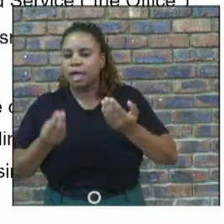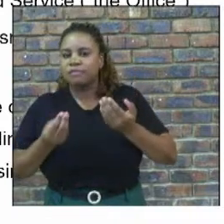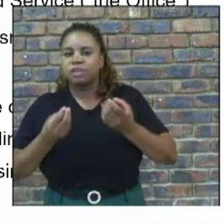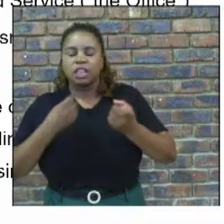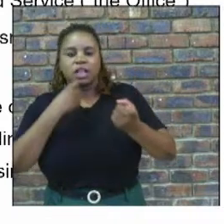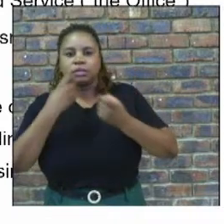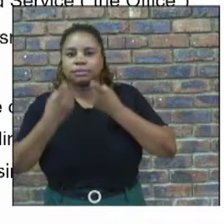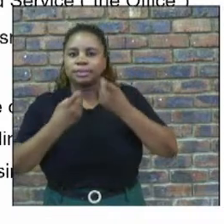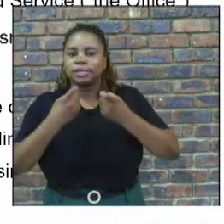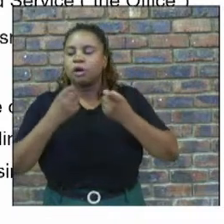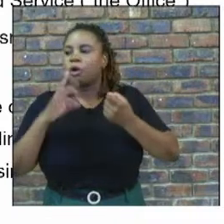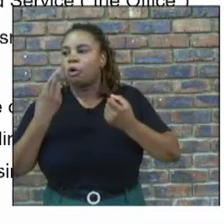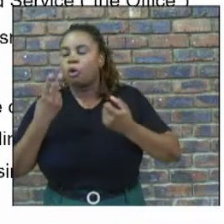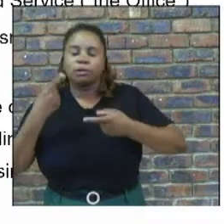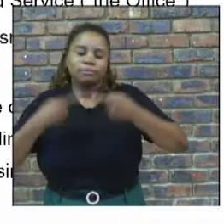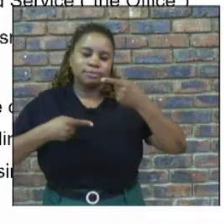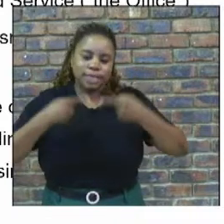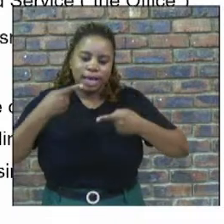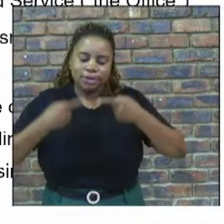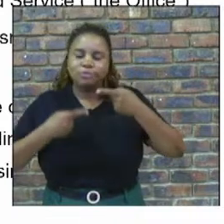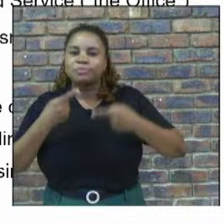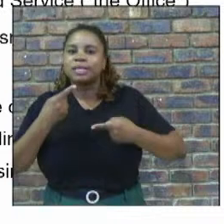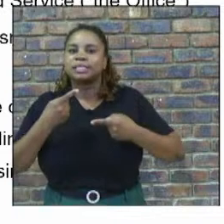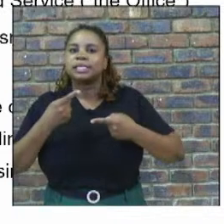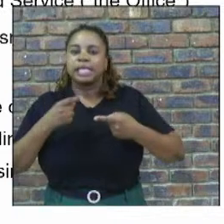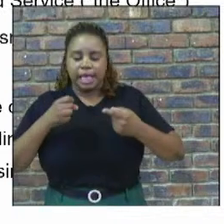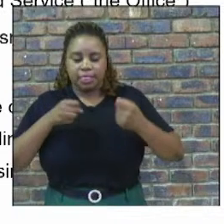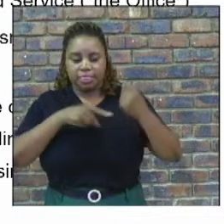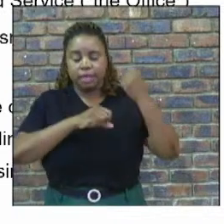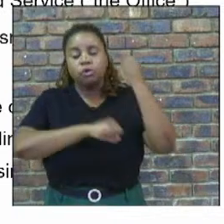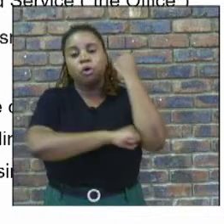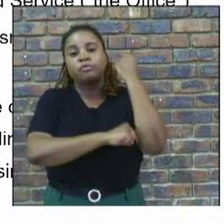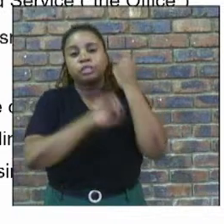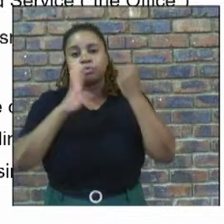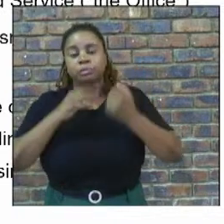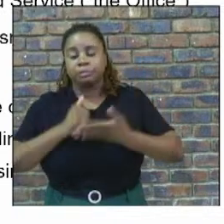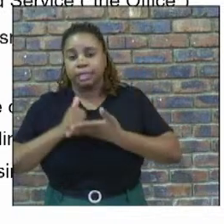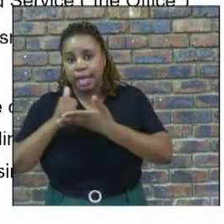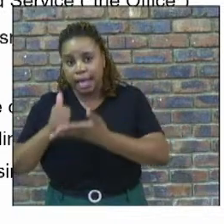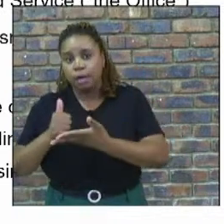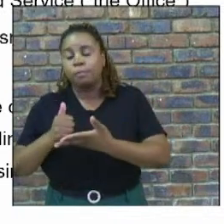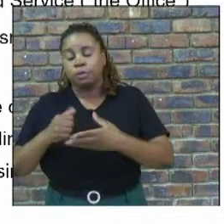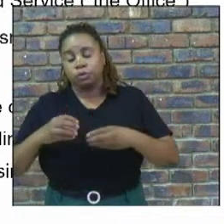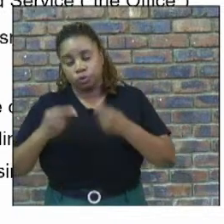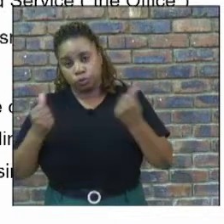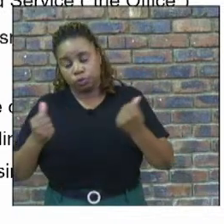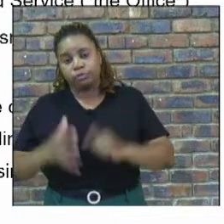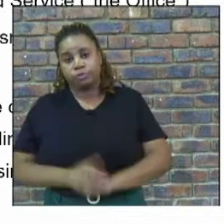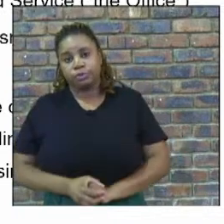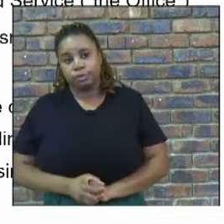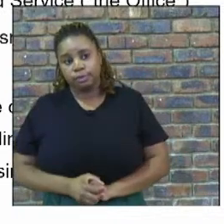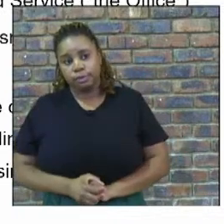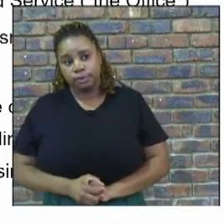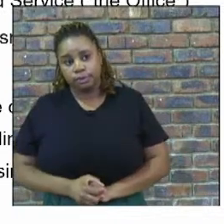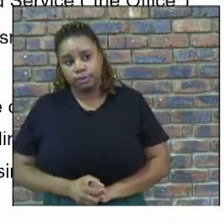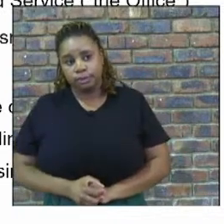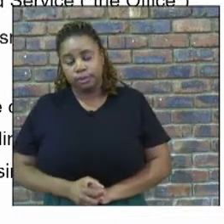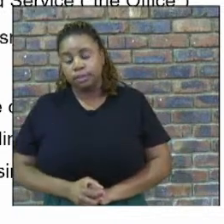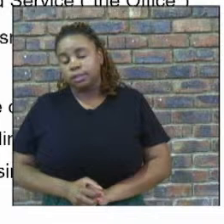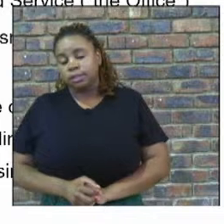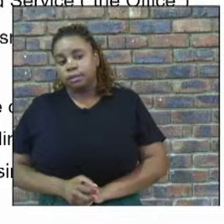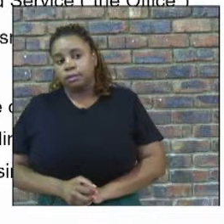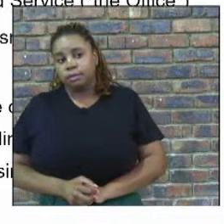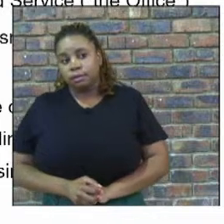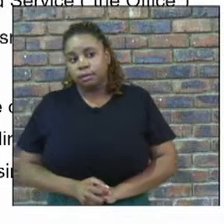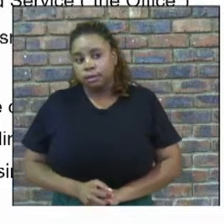companies. Why? Because where there's a dispute, the big companies, they've got the financial muscle to take these small businesses